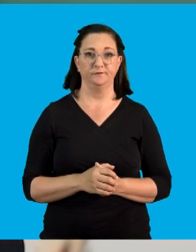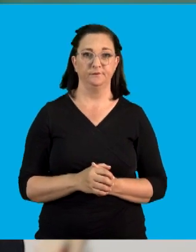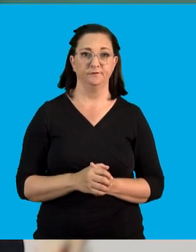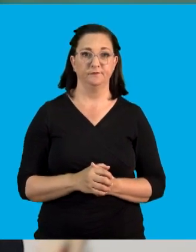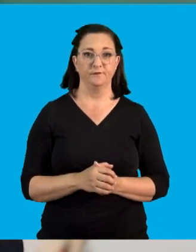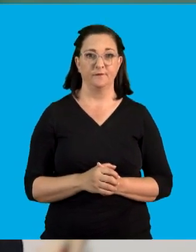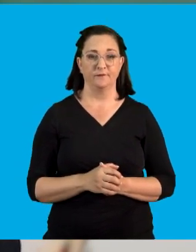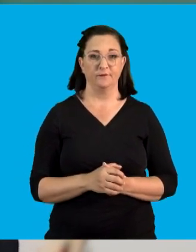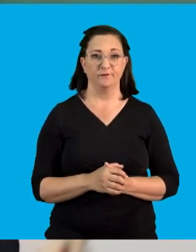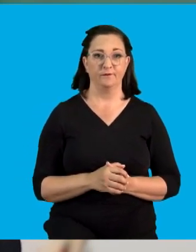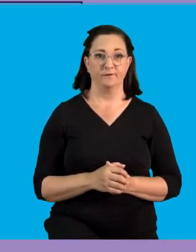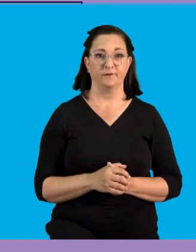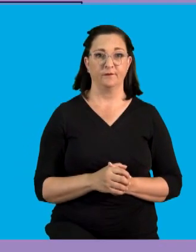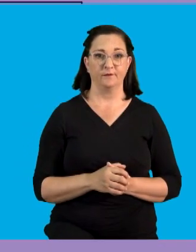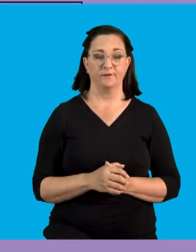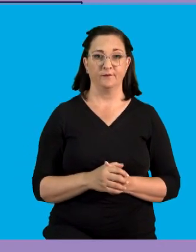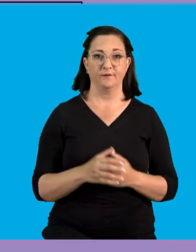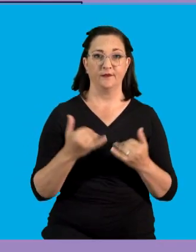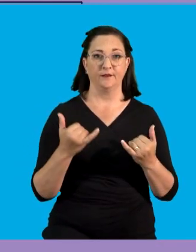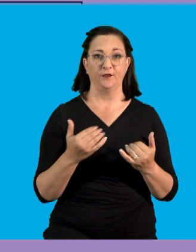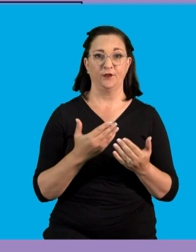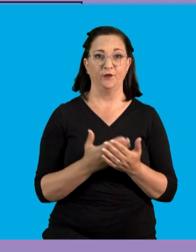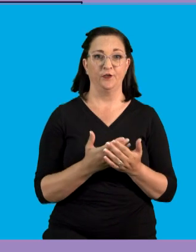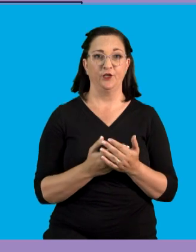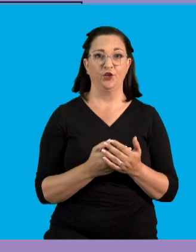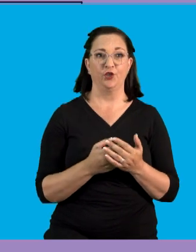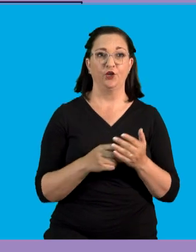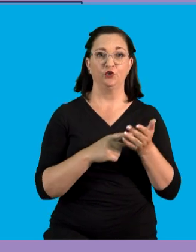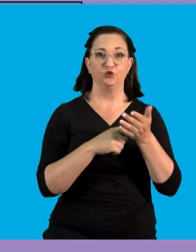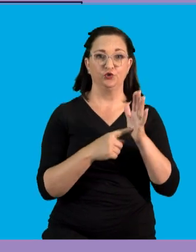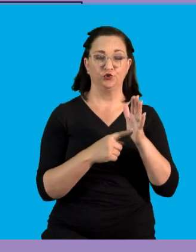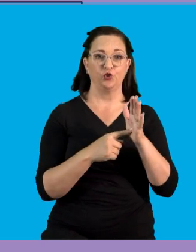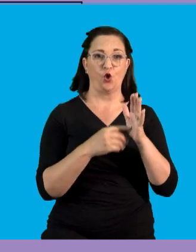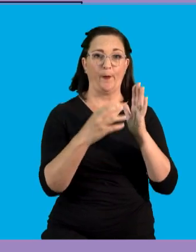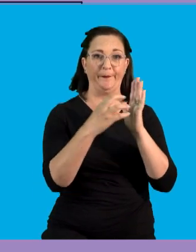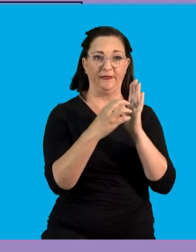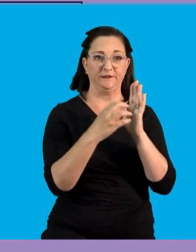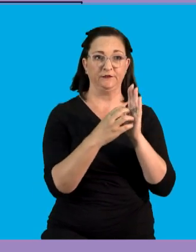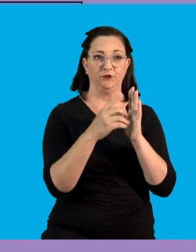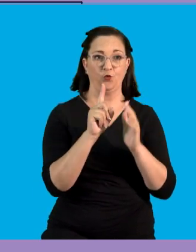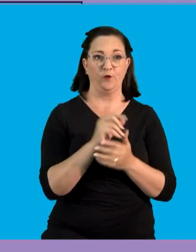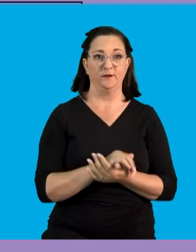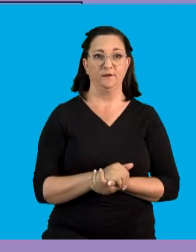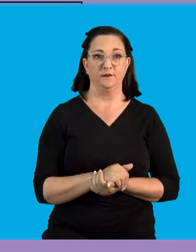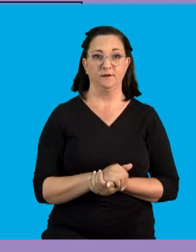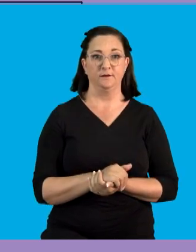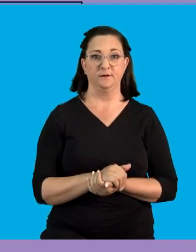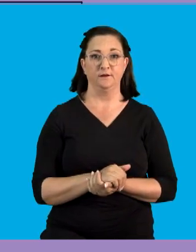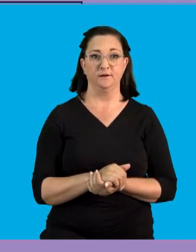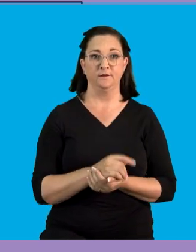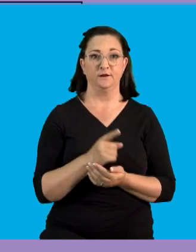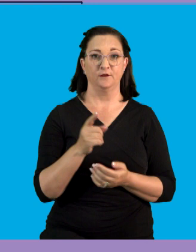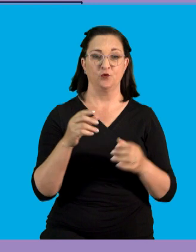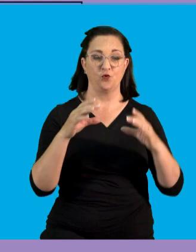And an example there, if we show it now in a picture form, we have one whole. So this